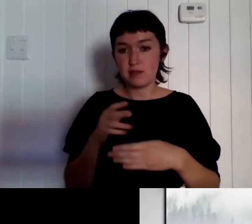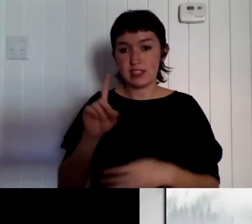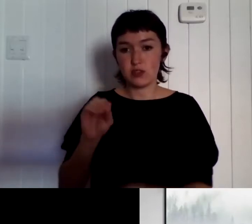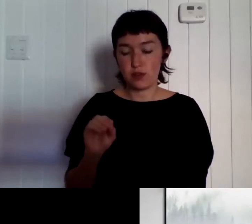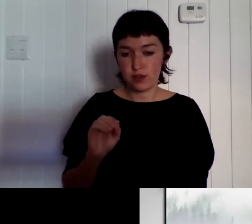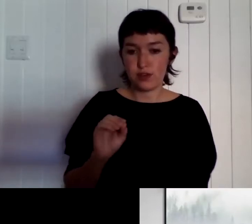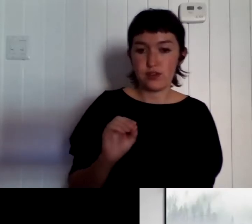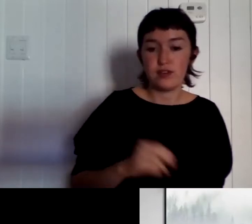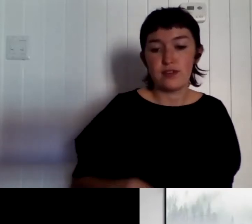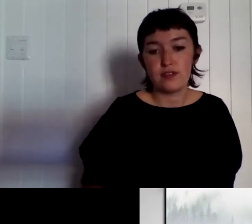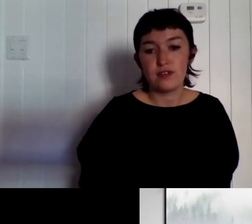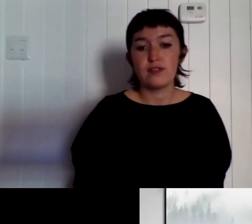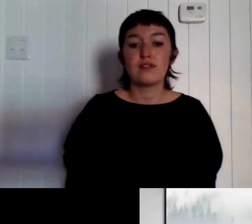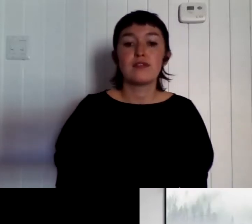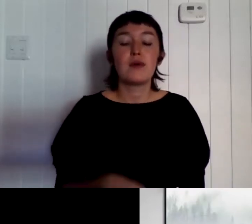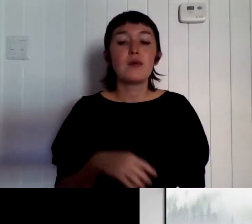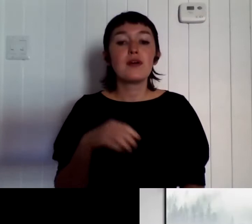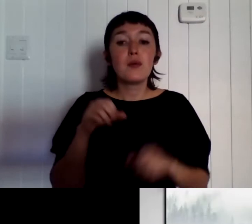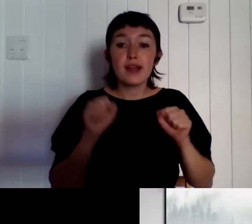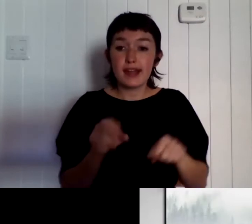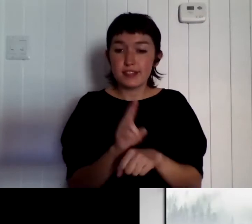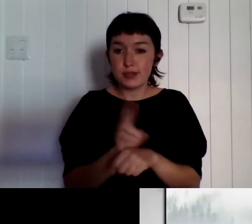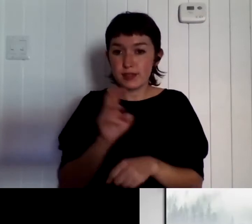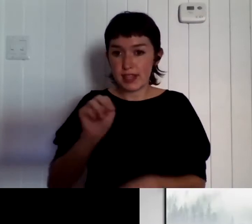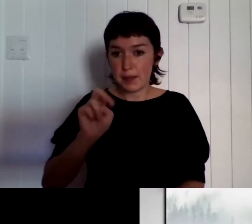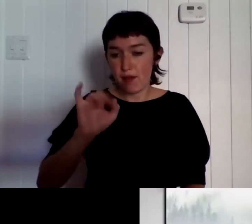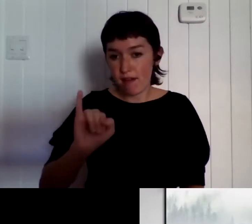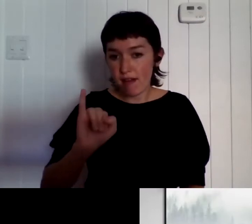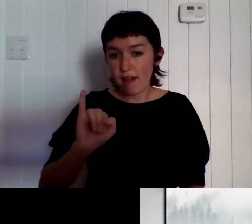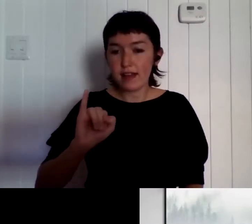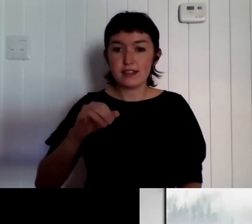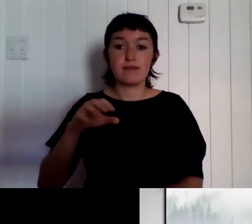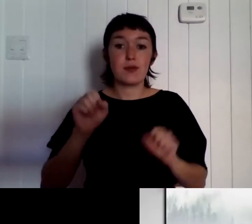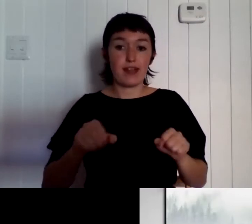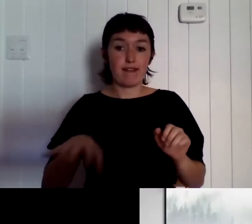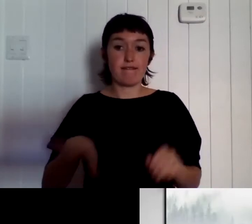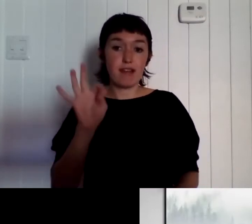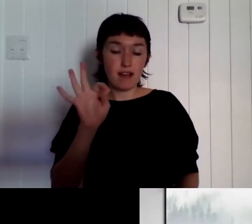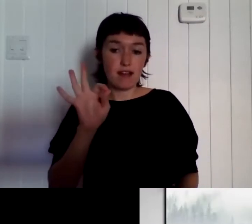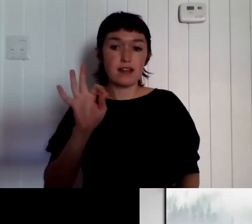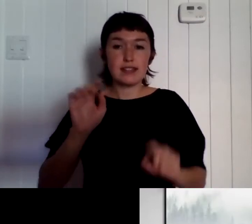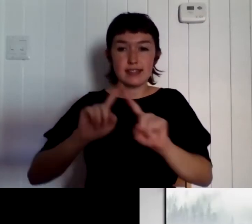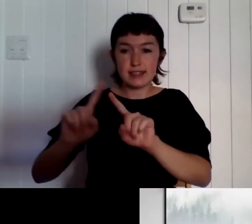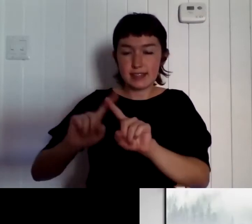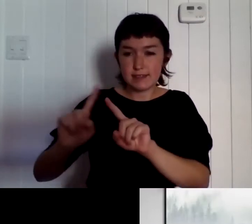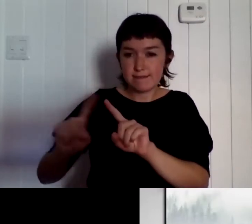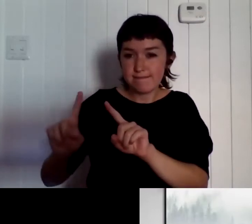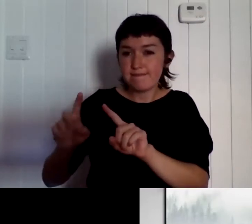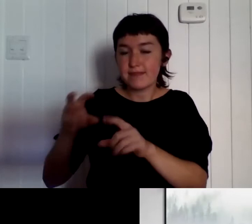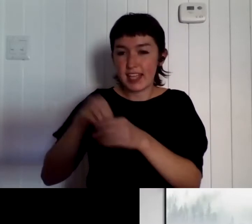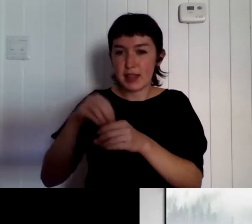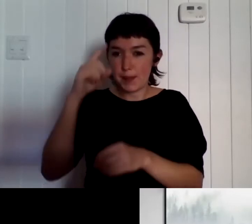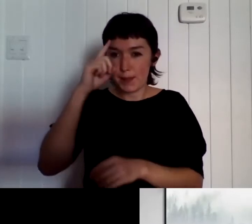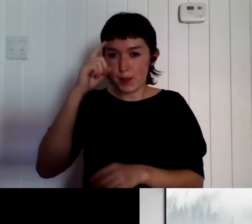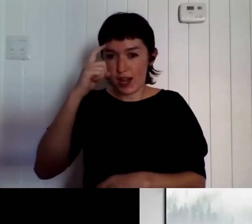different MRI tools to see if we can identify differences in brains that inform us about whether it's